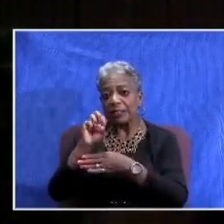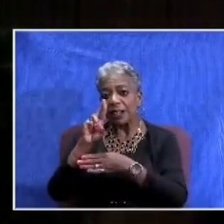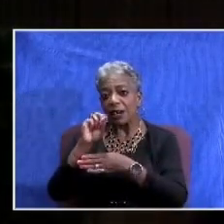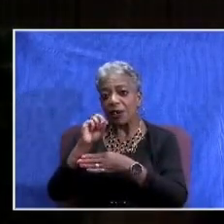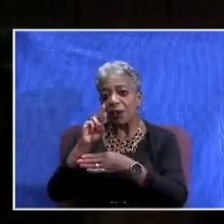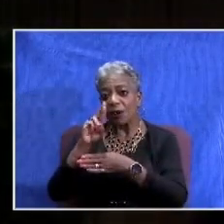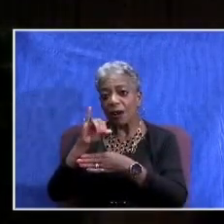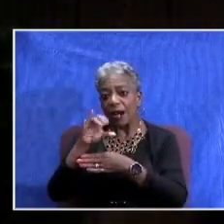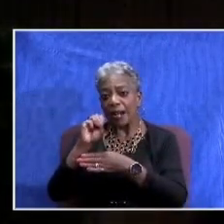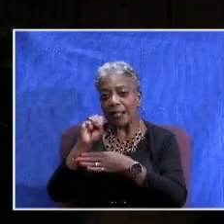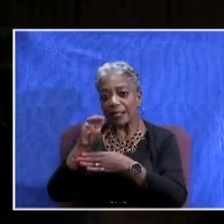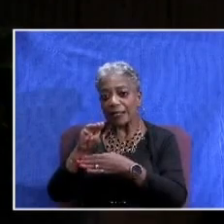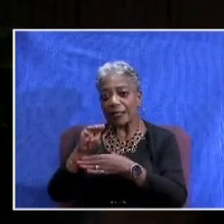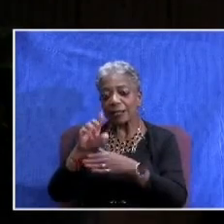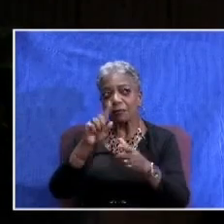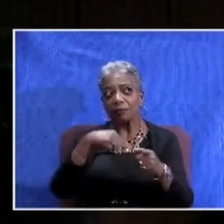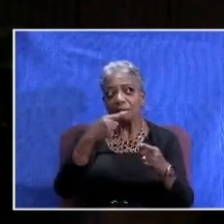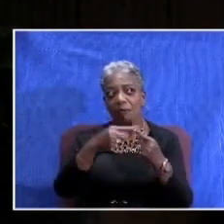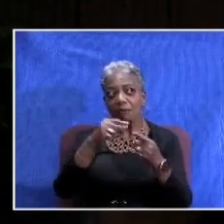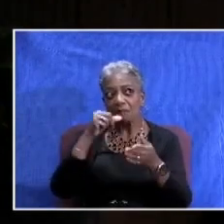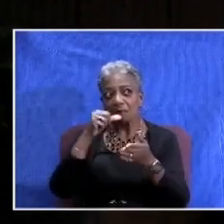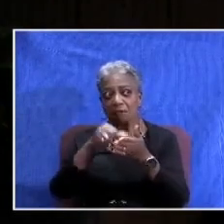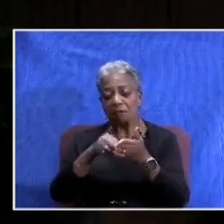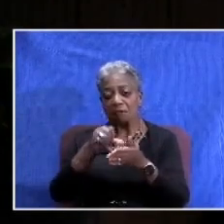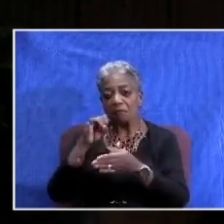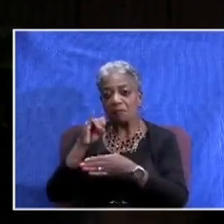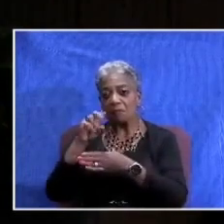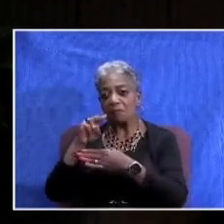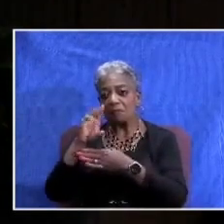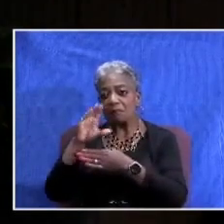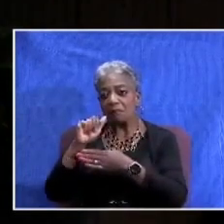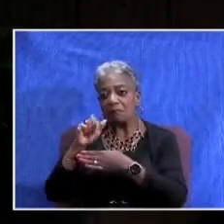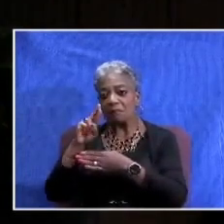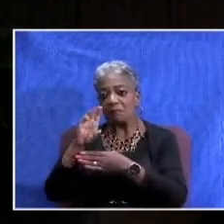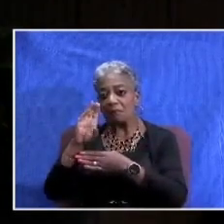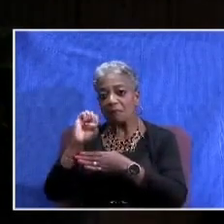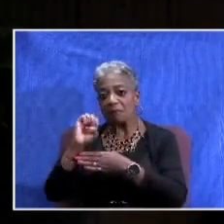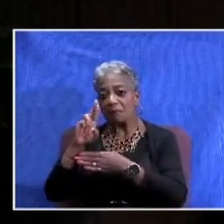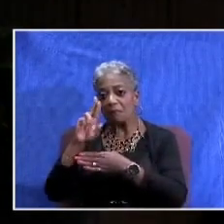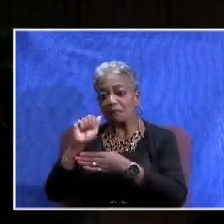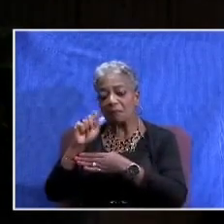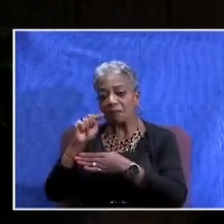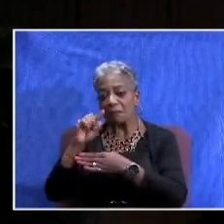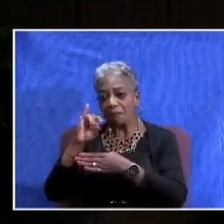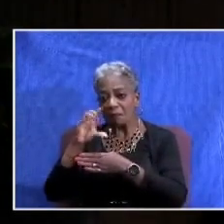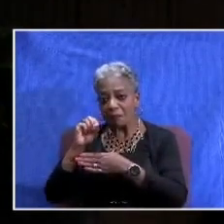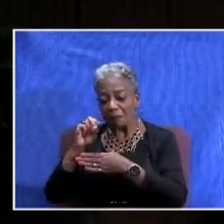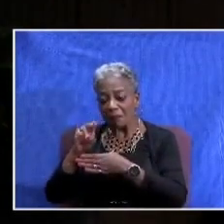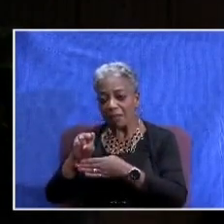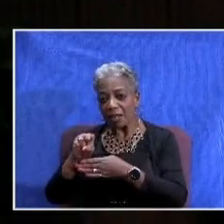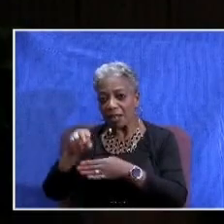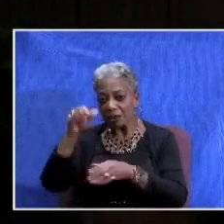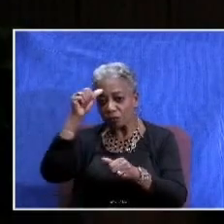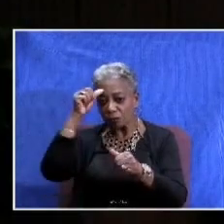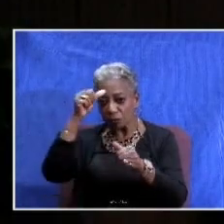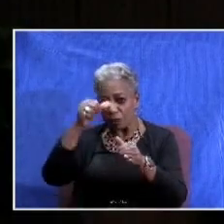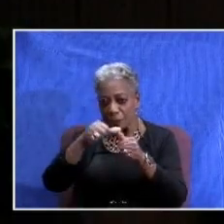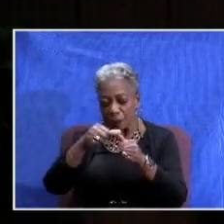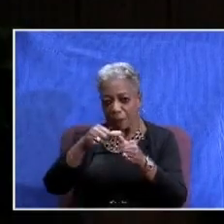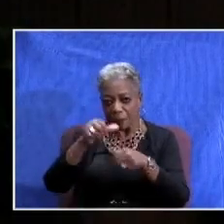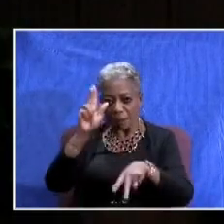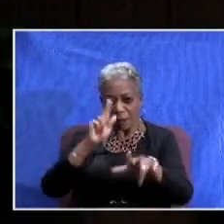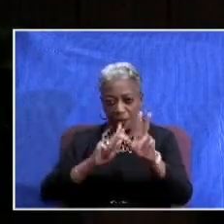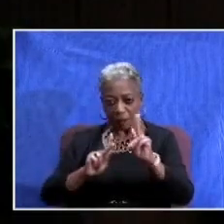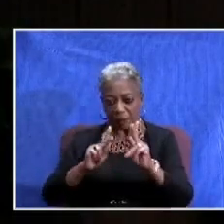You black males are 7%, 6% of the population, 42% of those on death row, almost 50% of those